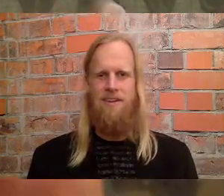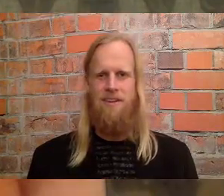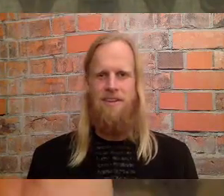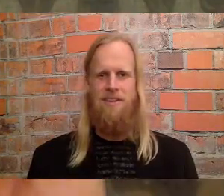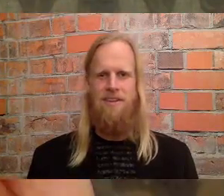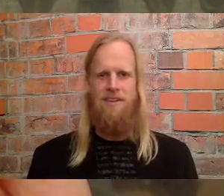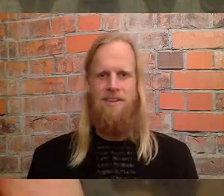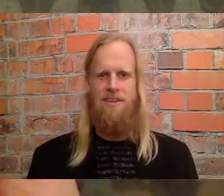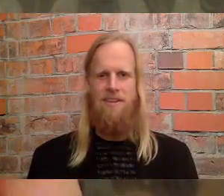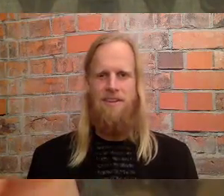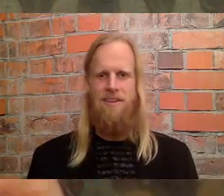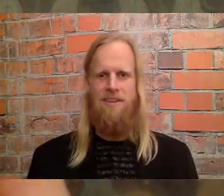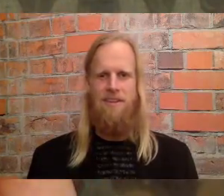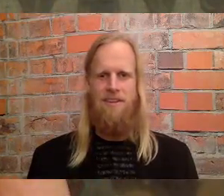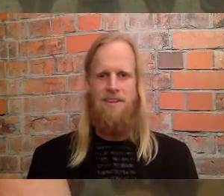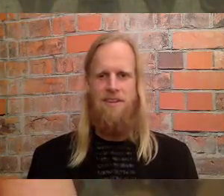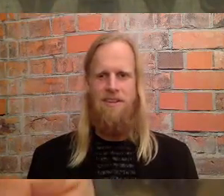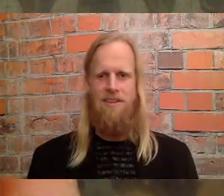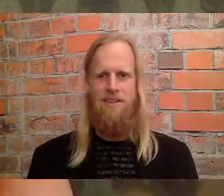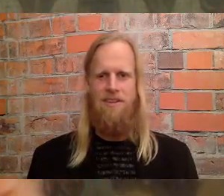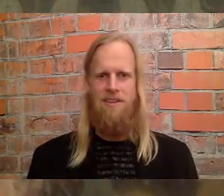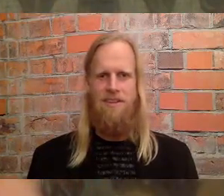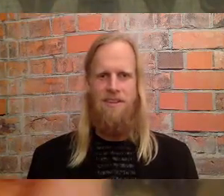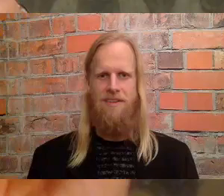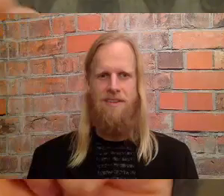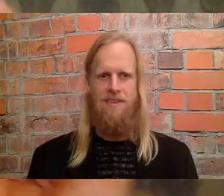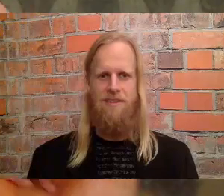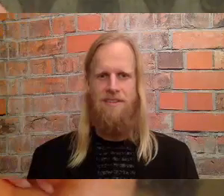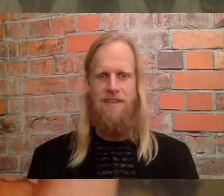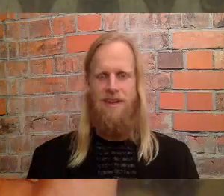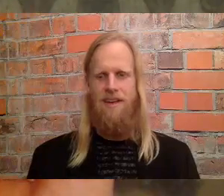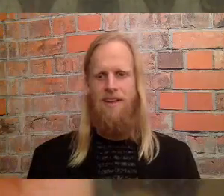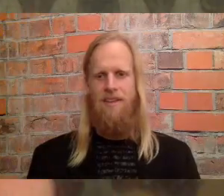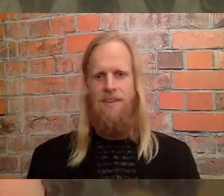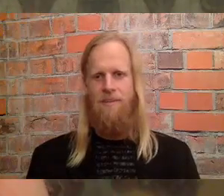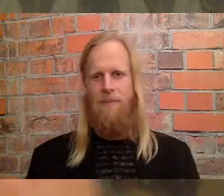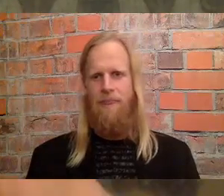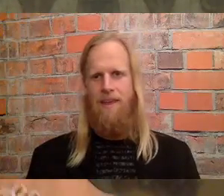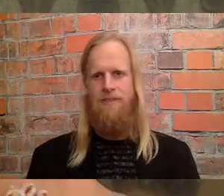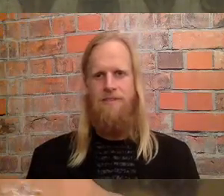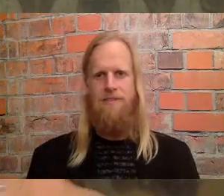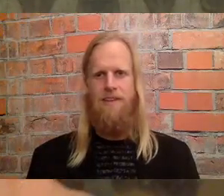about me, my work, and my trainings, you can find that information on my personal website,